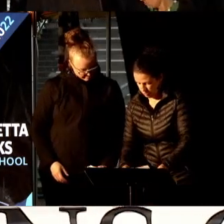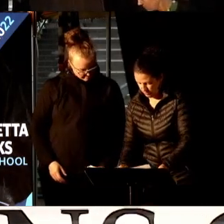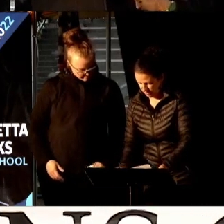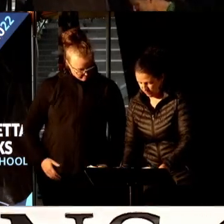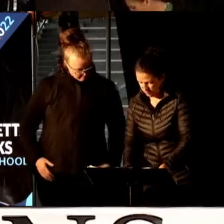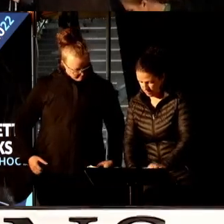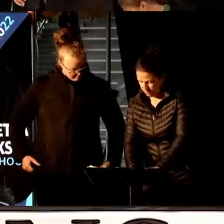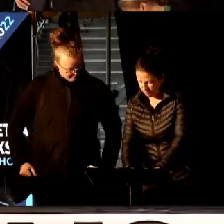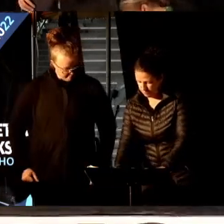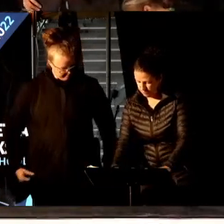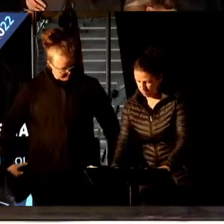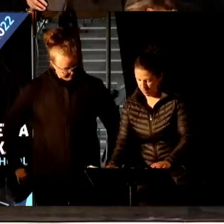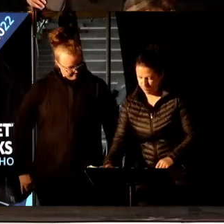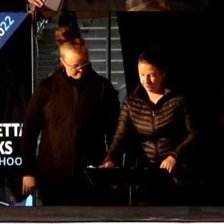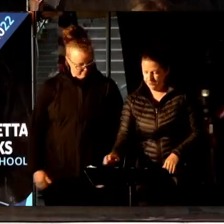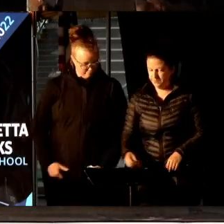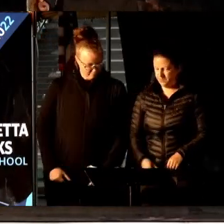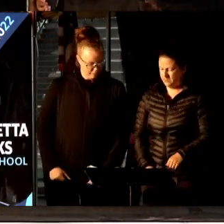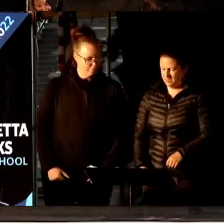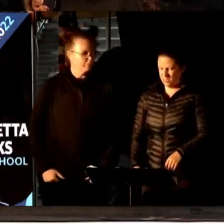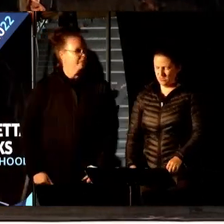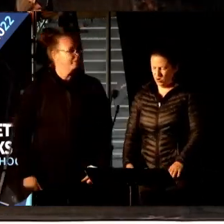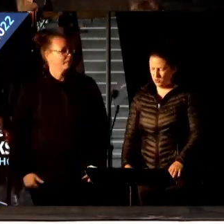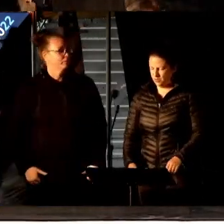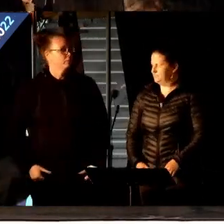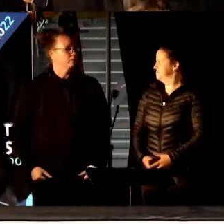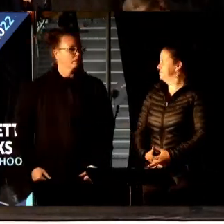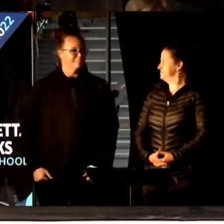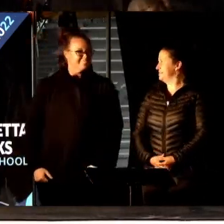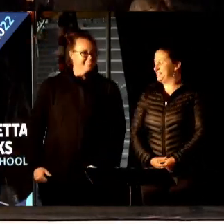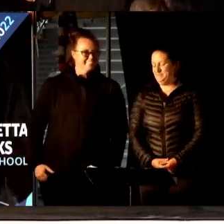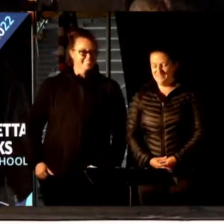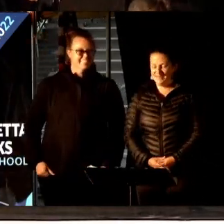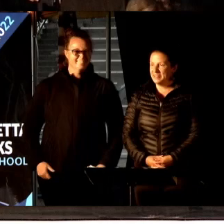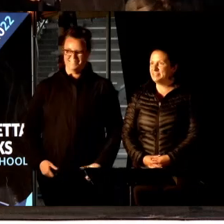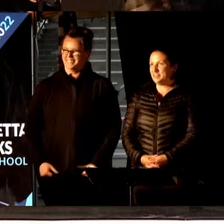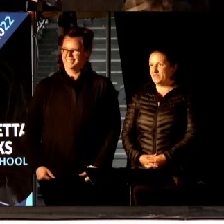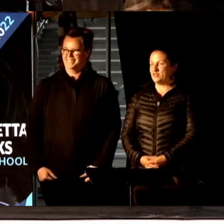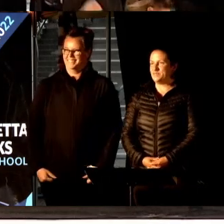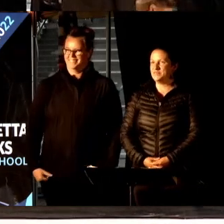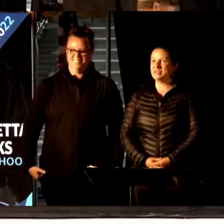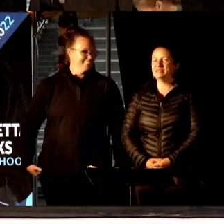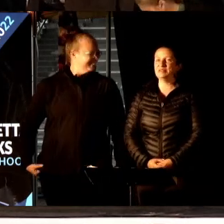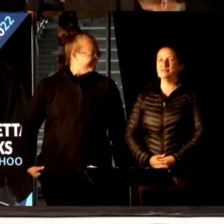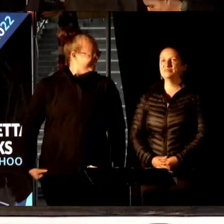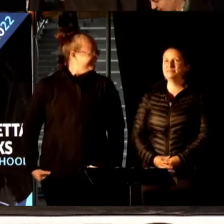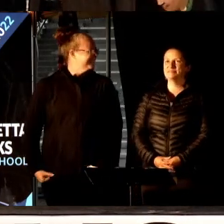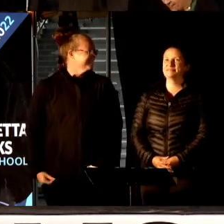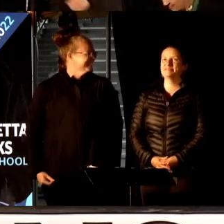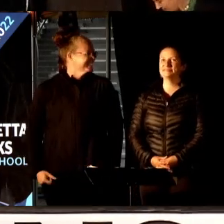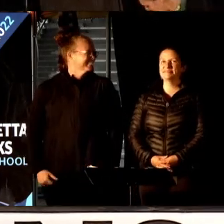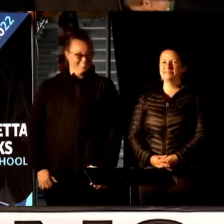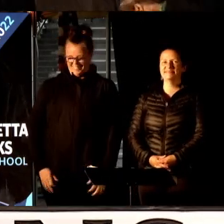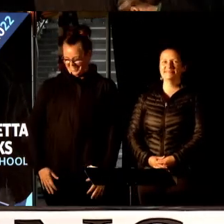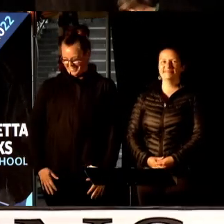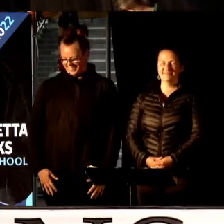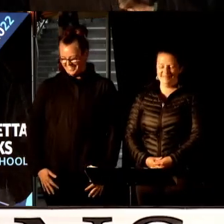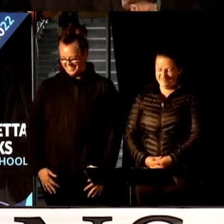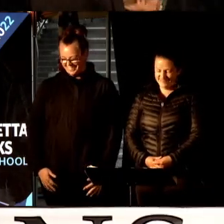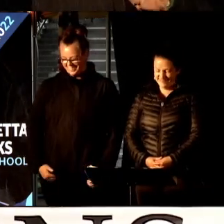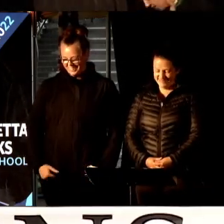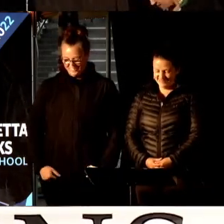And then Bailey was our treasurer for our class. So I'm reading all three of those to start? So you read it in